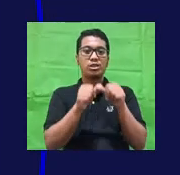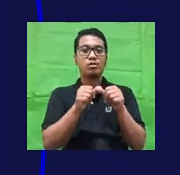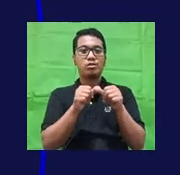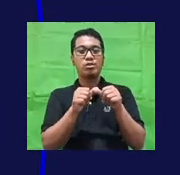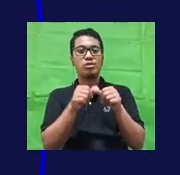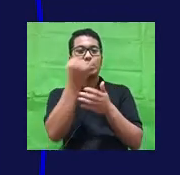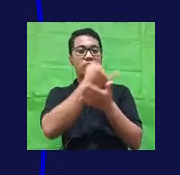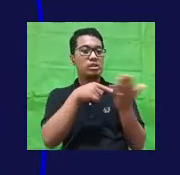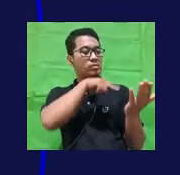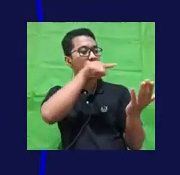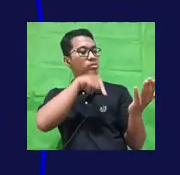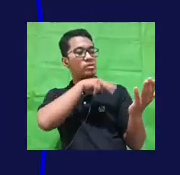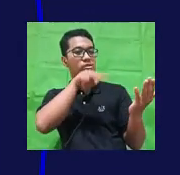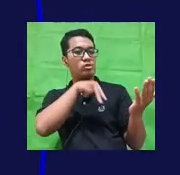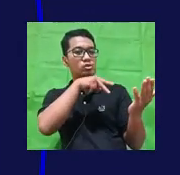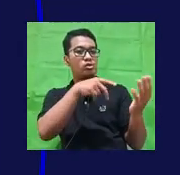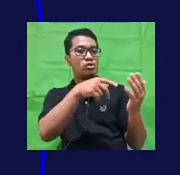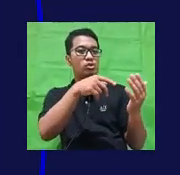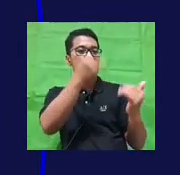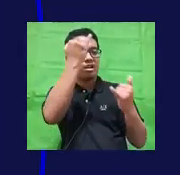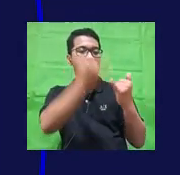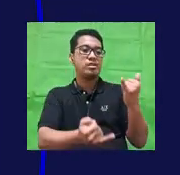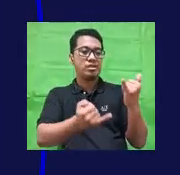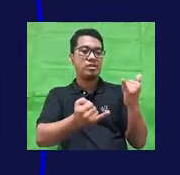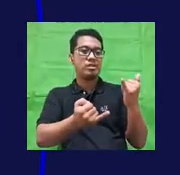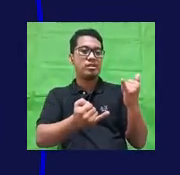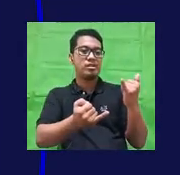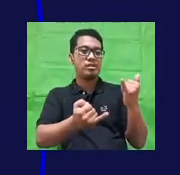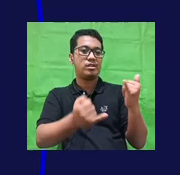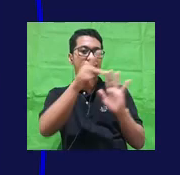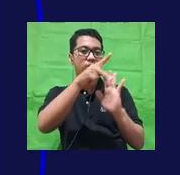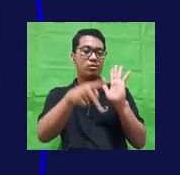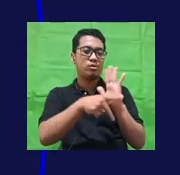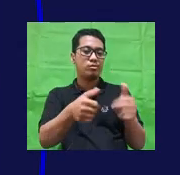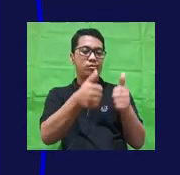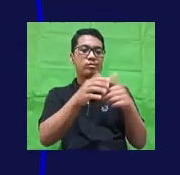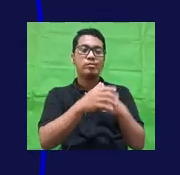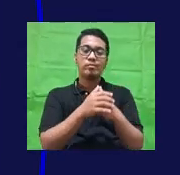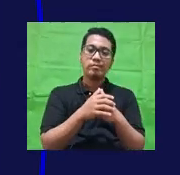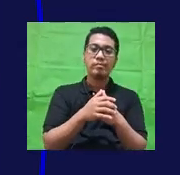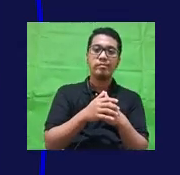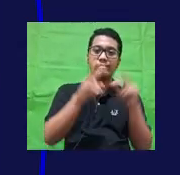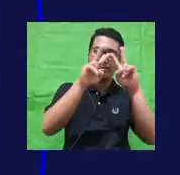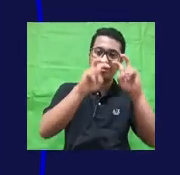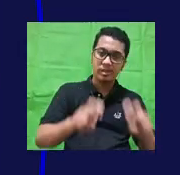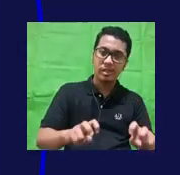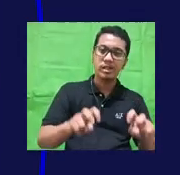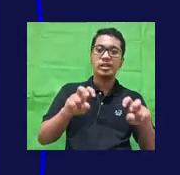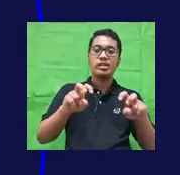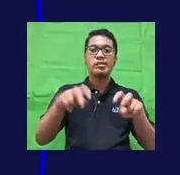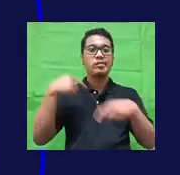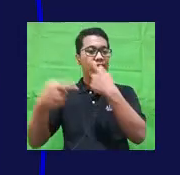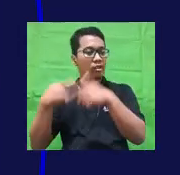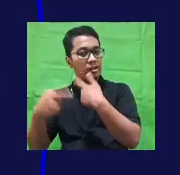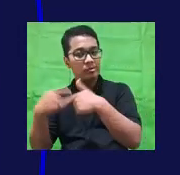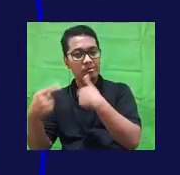the final project of the space as well. My research is also very much related with